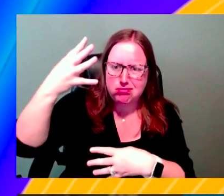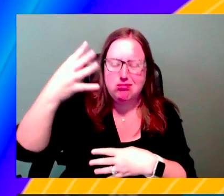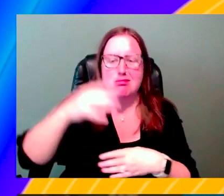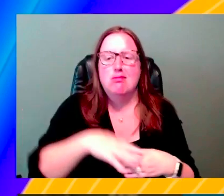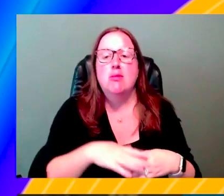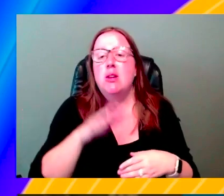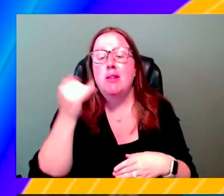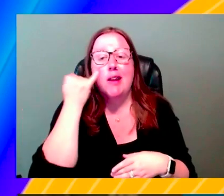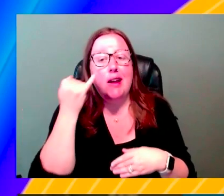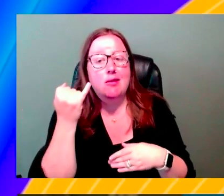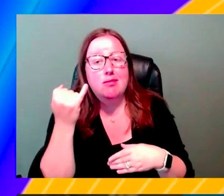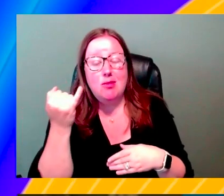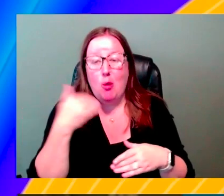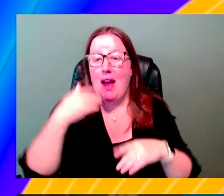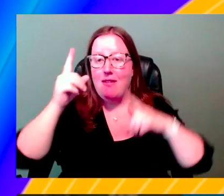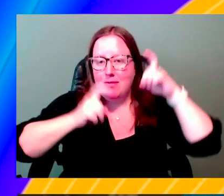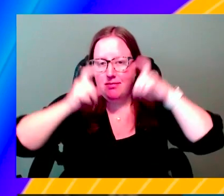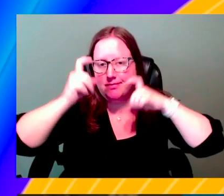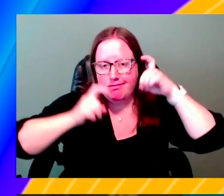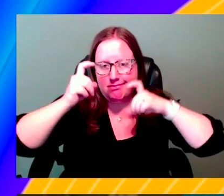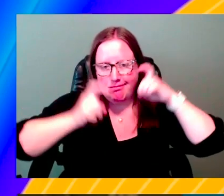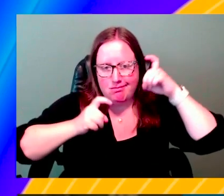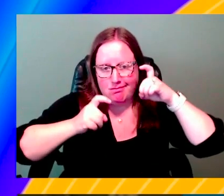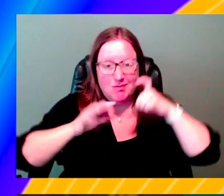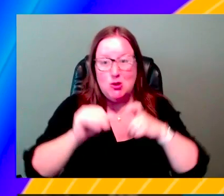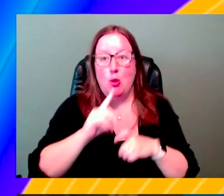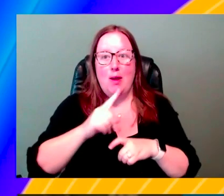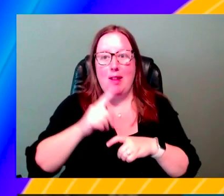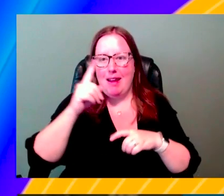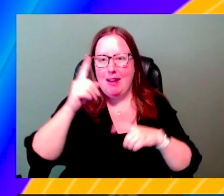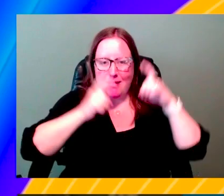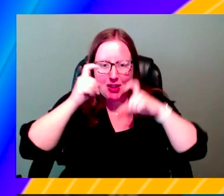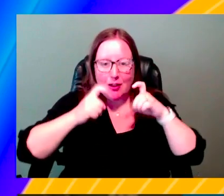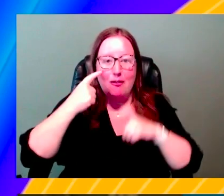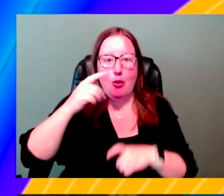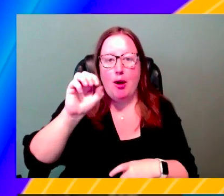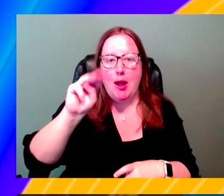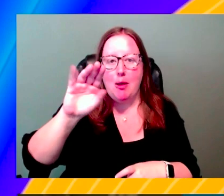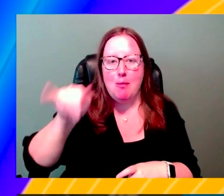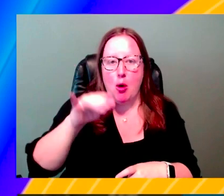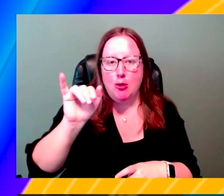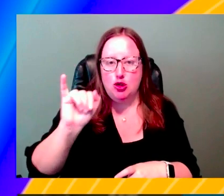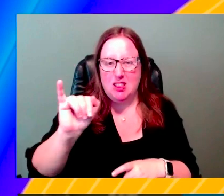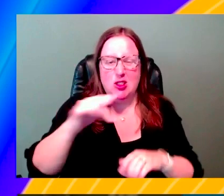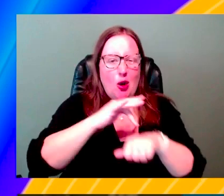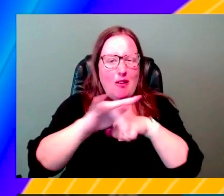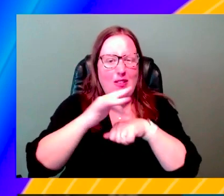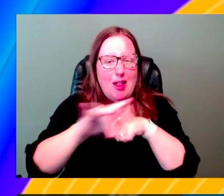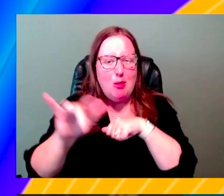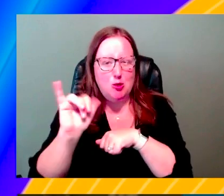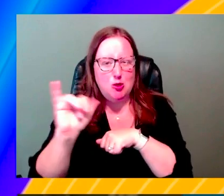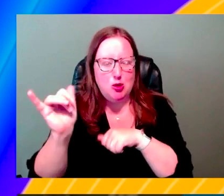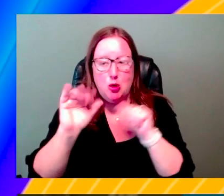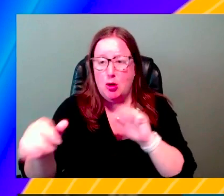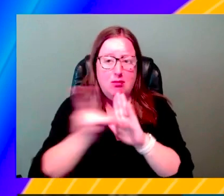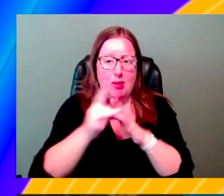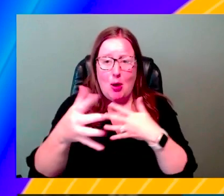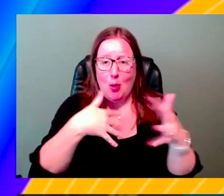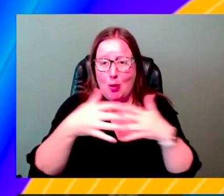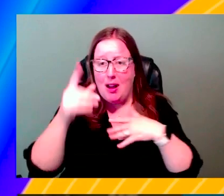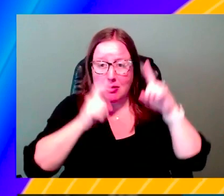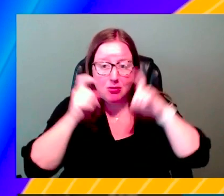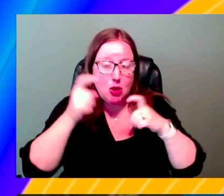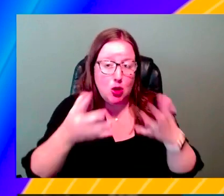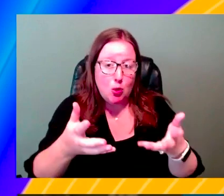also have facial expressions. So all the expressions of the emoji library are available inside of our tool. So you can choose whatever facial expression expressions you'd like. You can